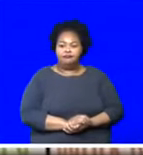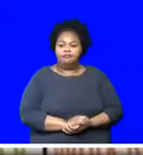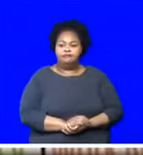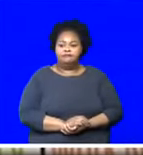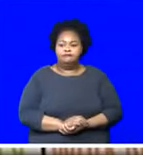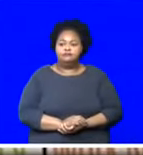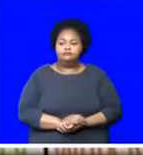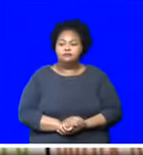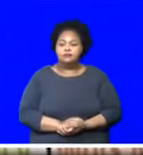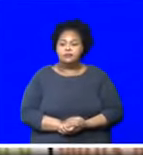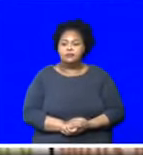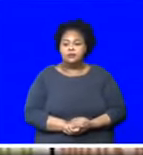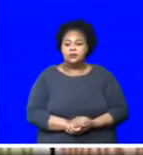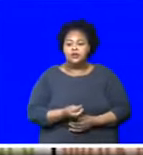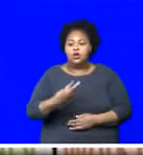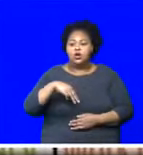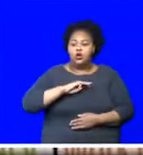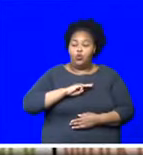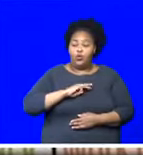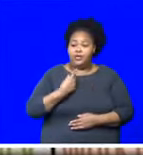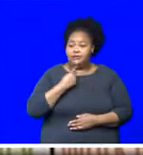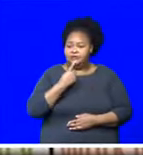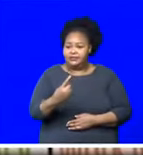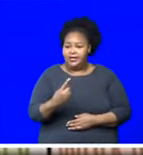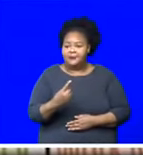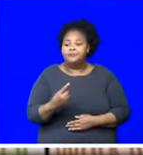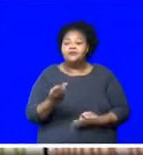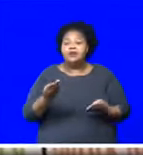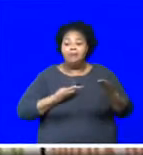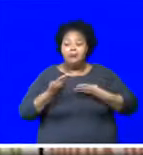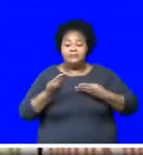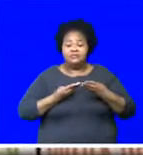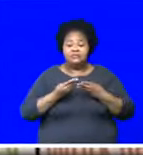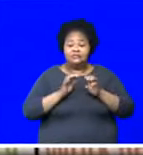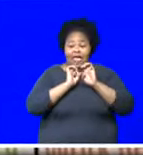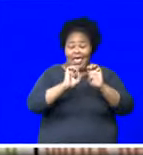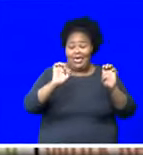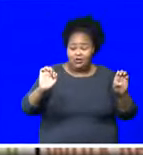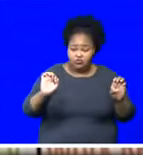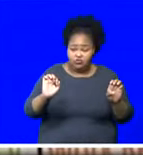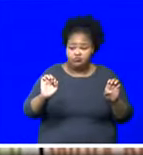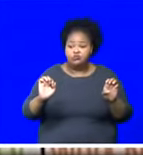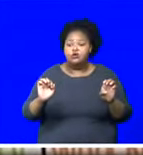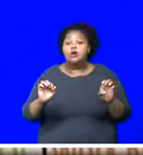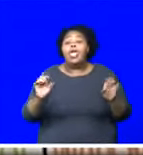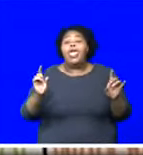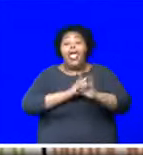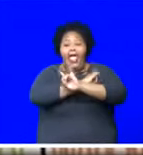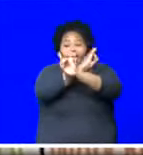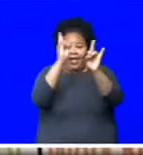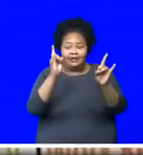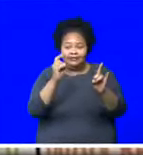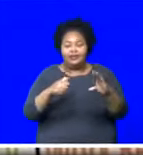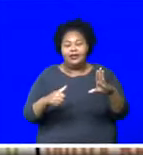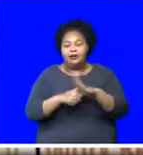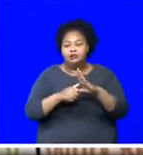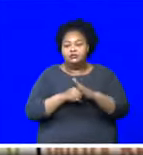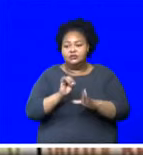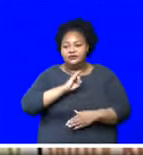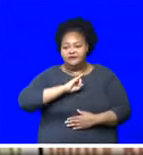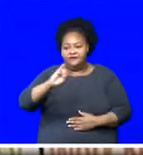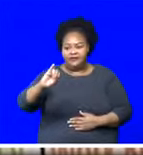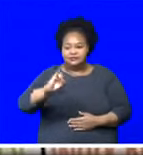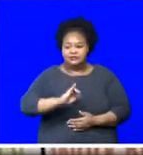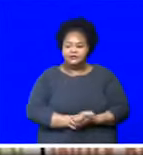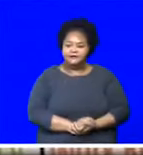business, but be considerate of your health and the other person, and the other person's young, and the other young person's